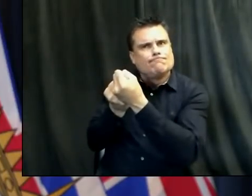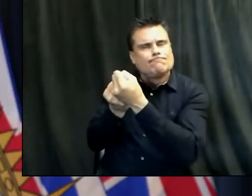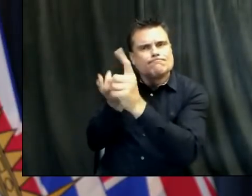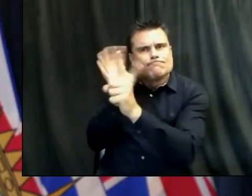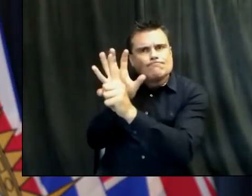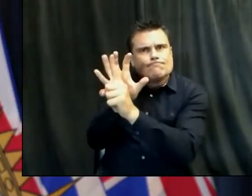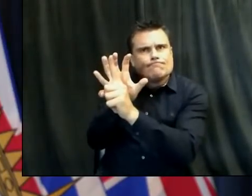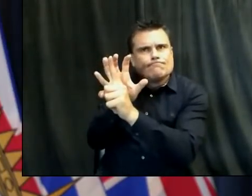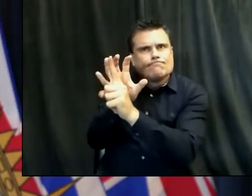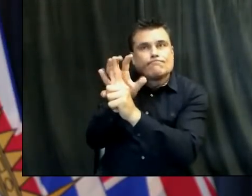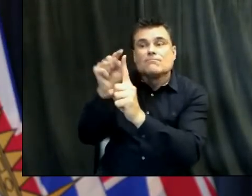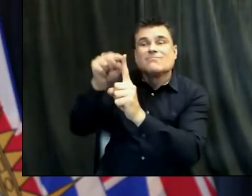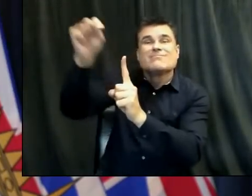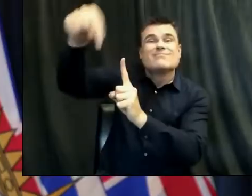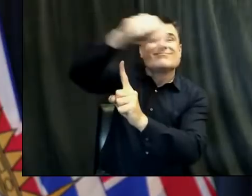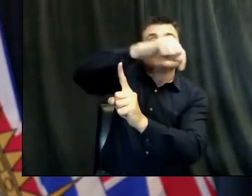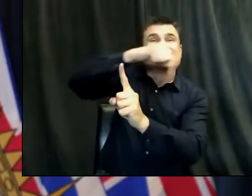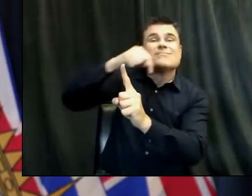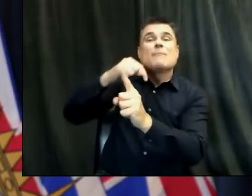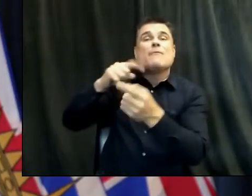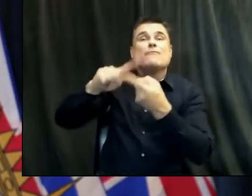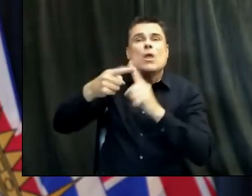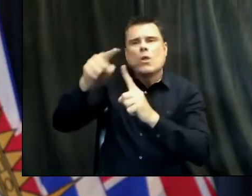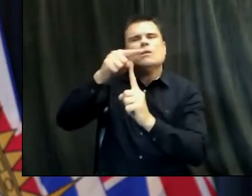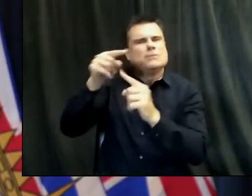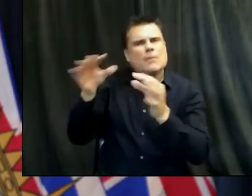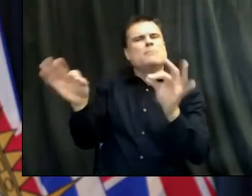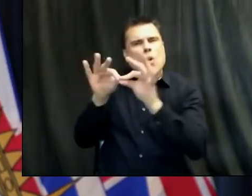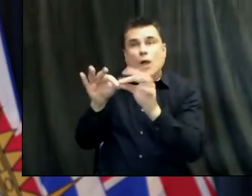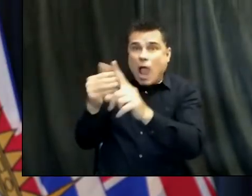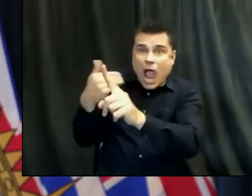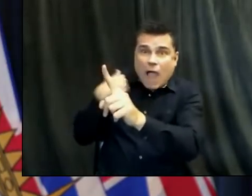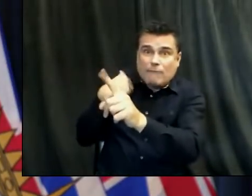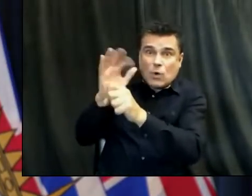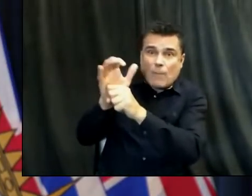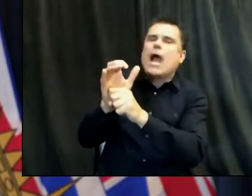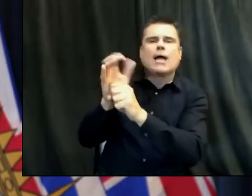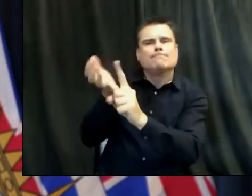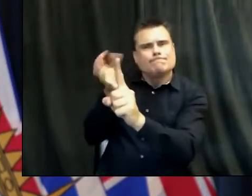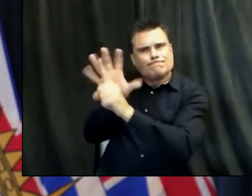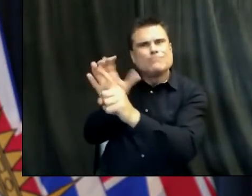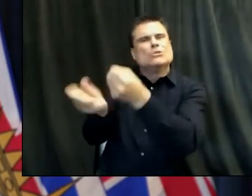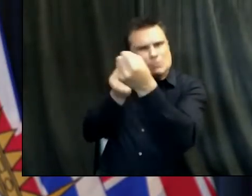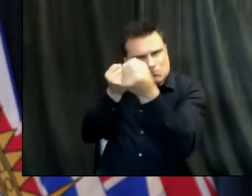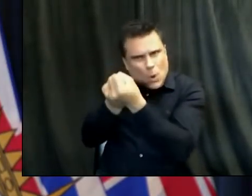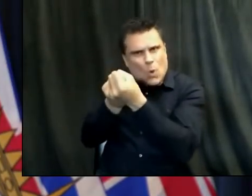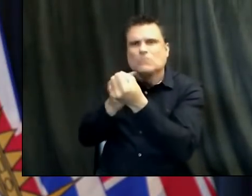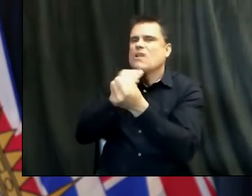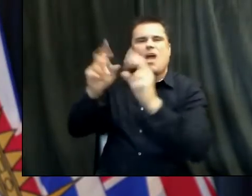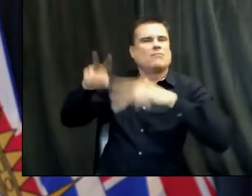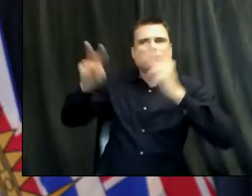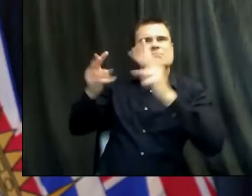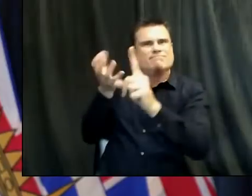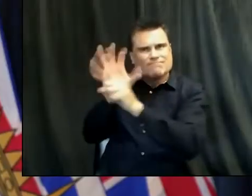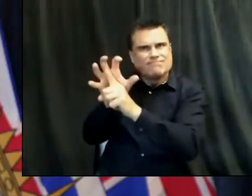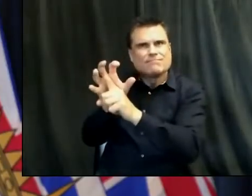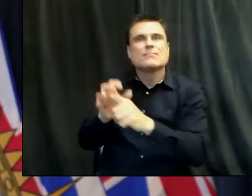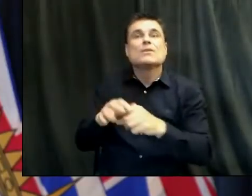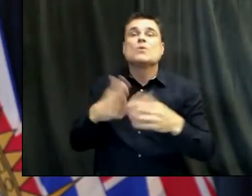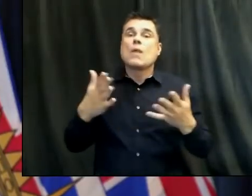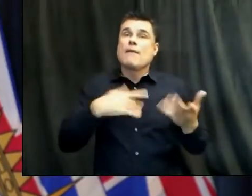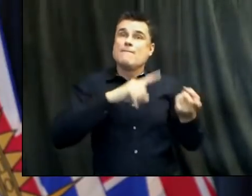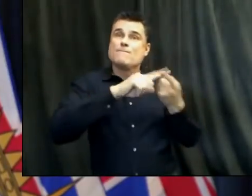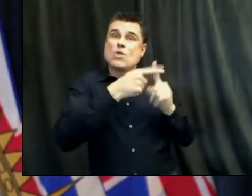staying home and staying well, supporting them if you have been a close contact of somebody else to isolate through the